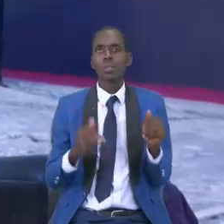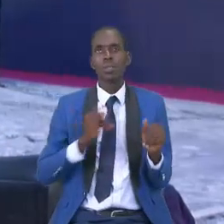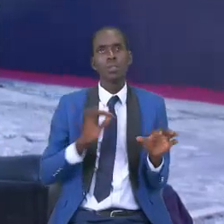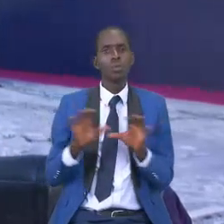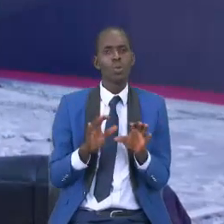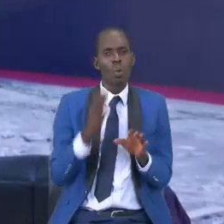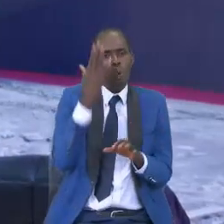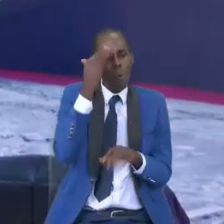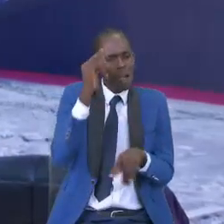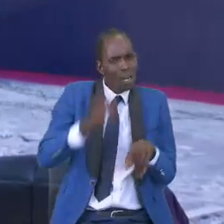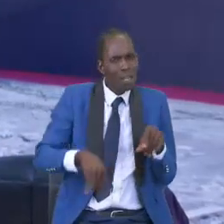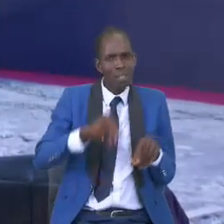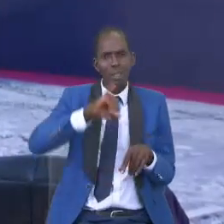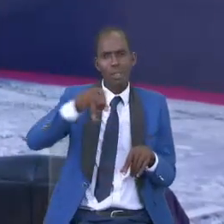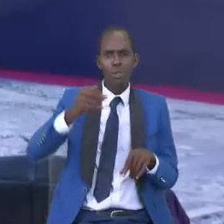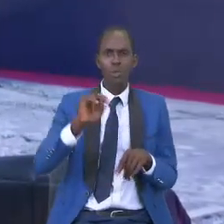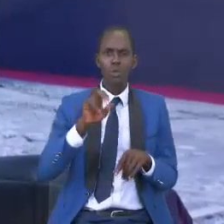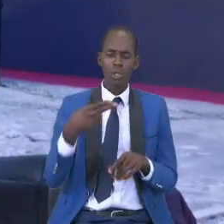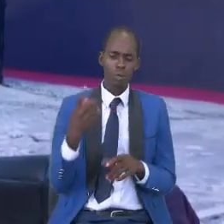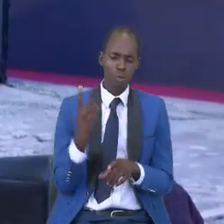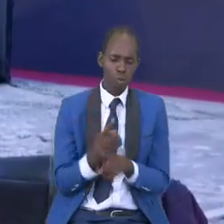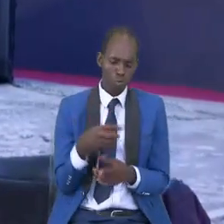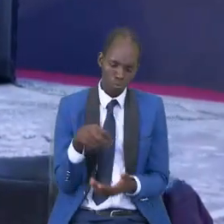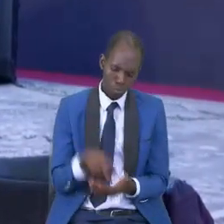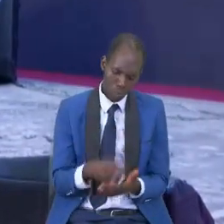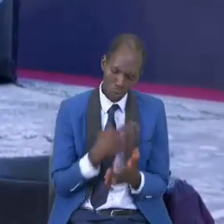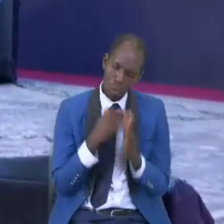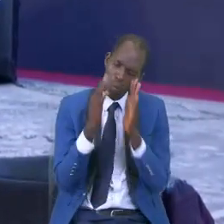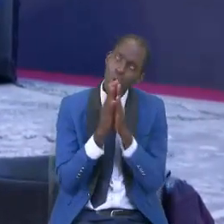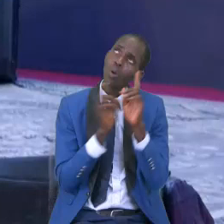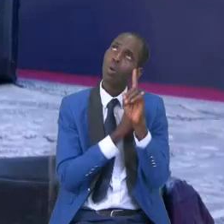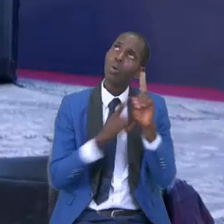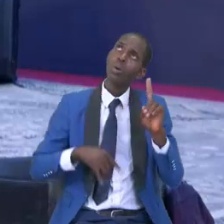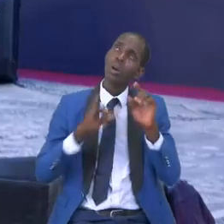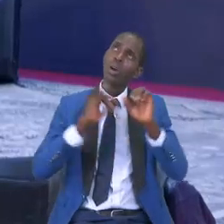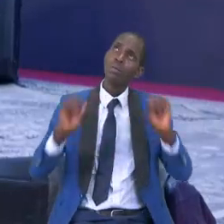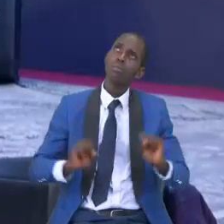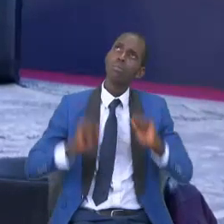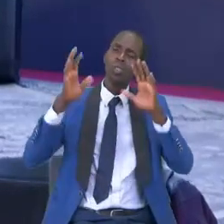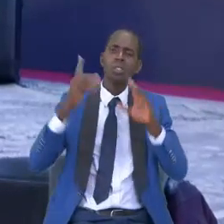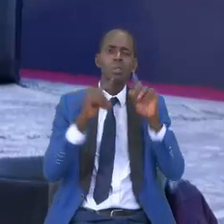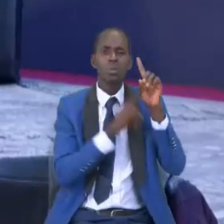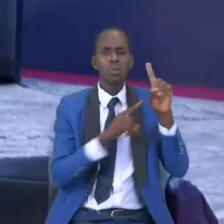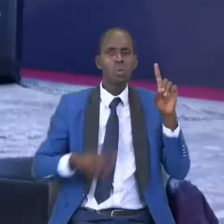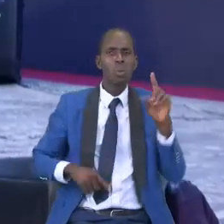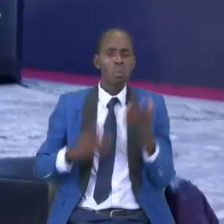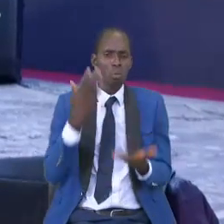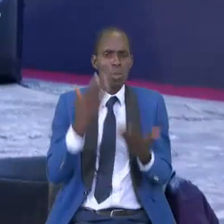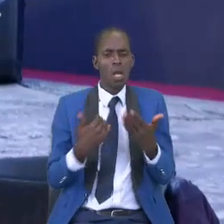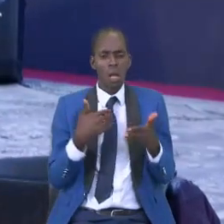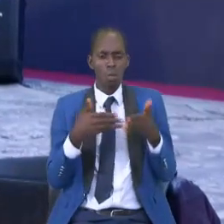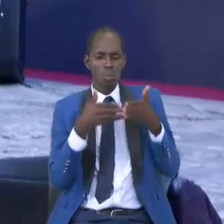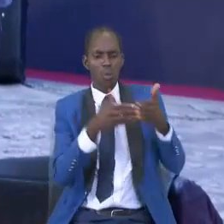and say, Lord, I surrender? The Lord could have, you know, directed those people to take him by sea to